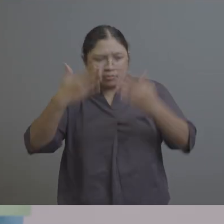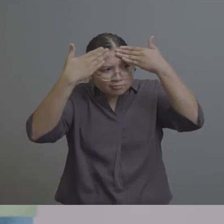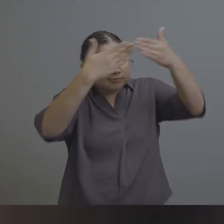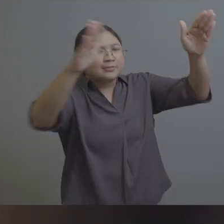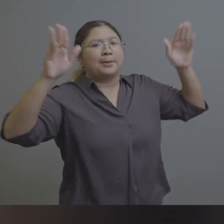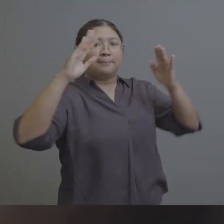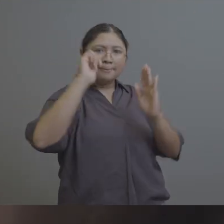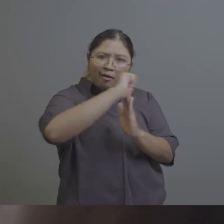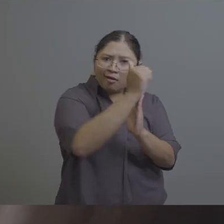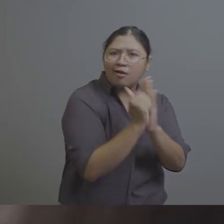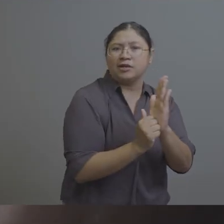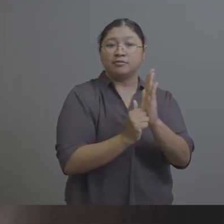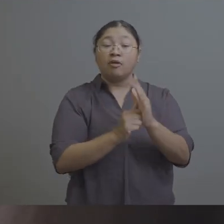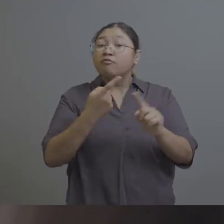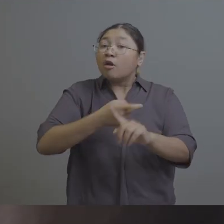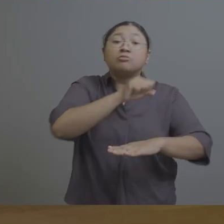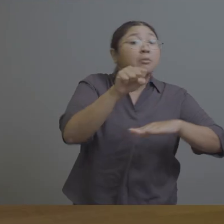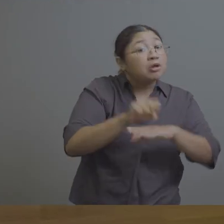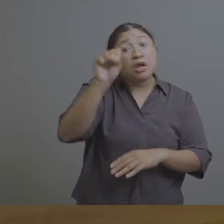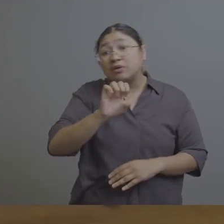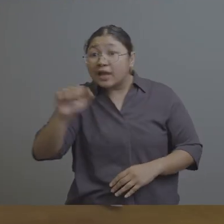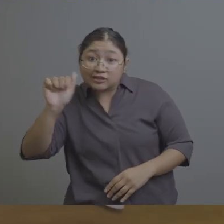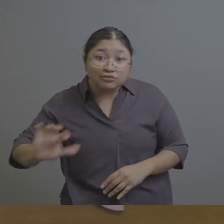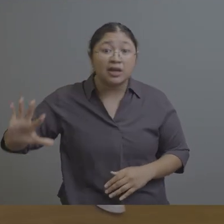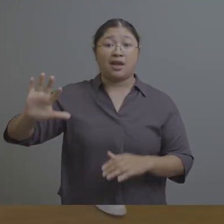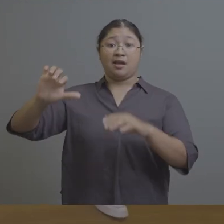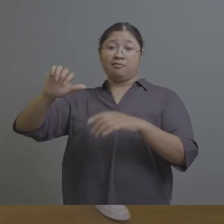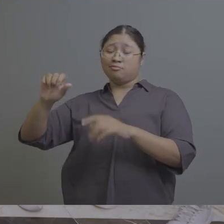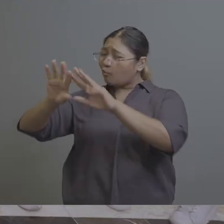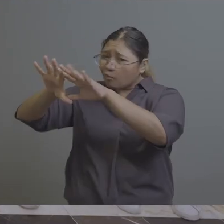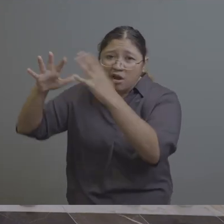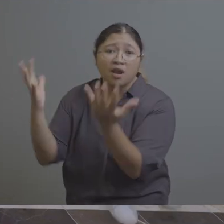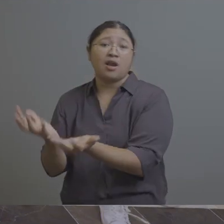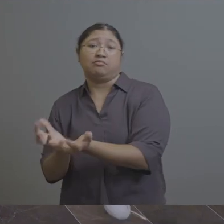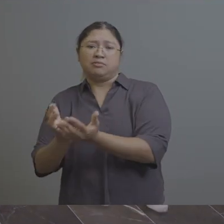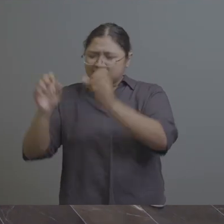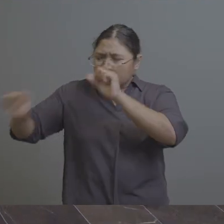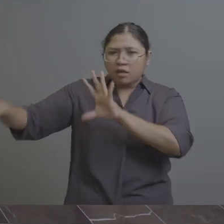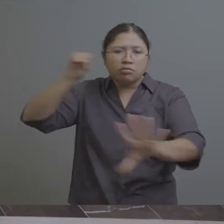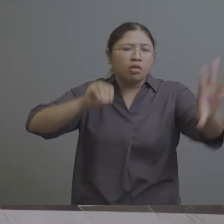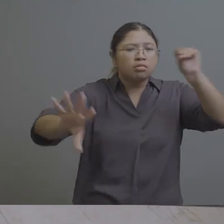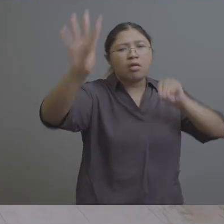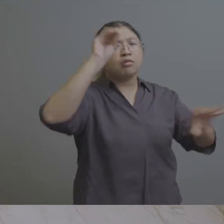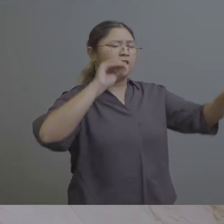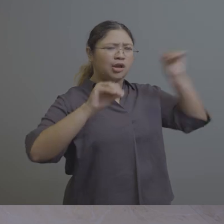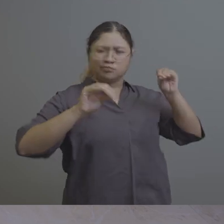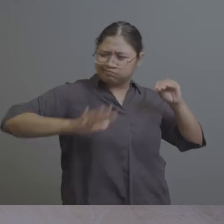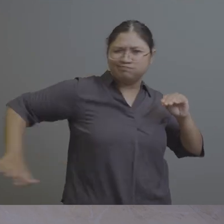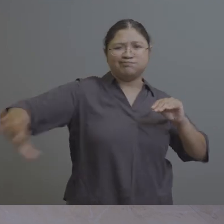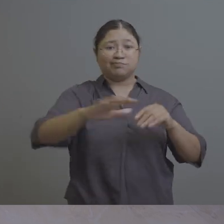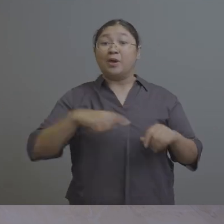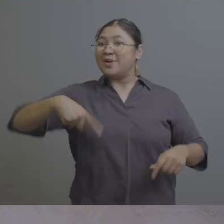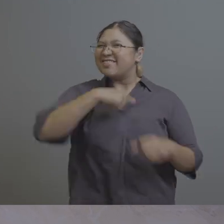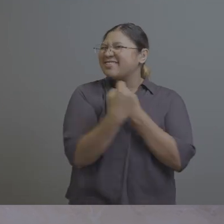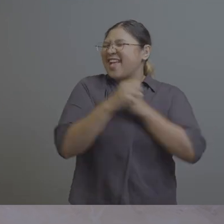and inspiring experiences that bring young learners closer to art, Singapore, Southeast Asia, and the world.